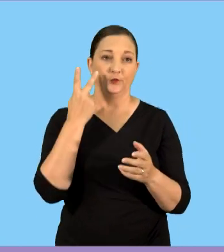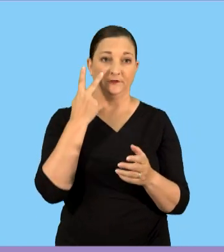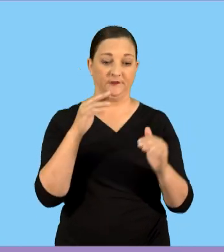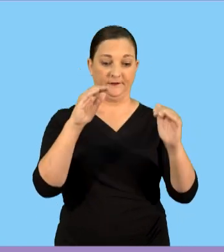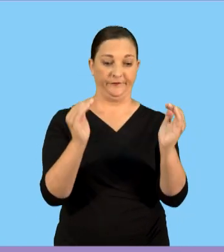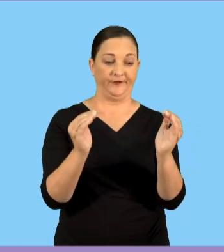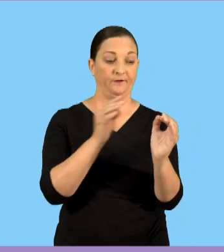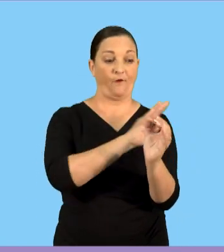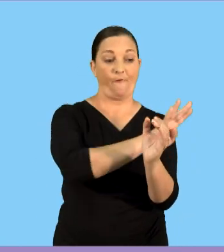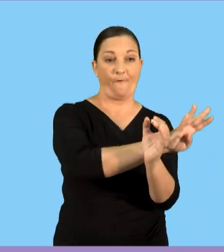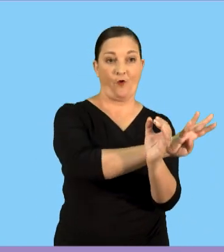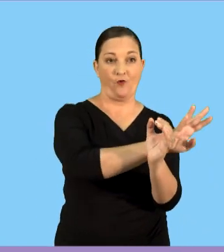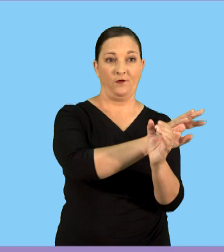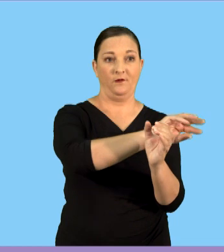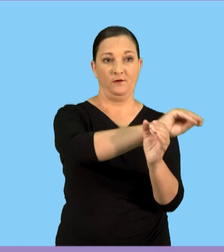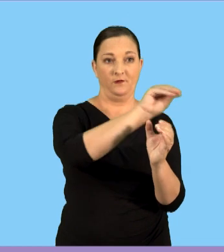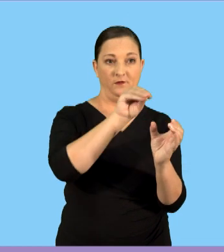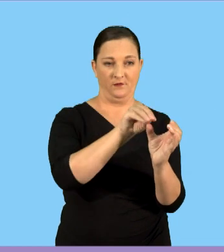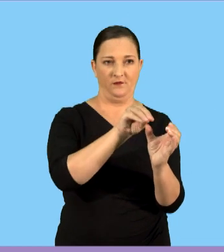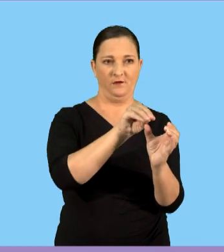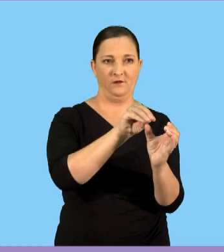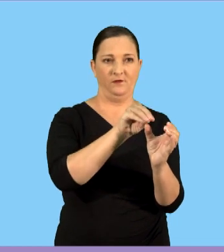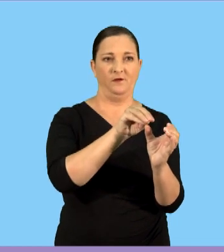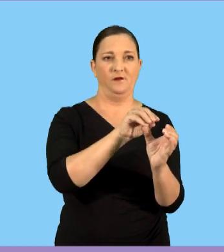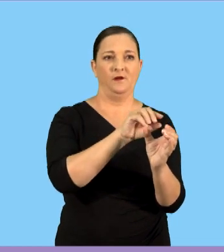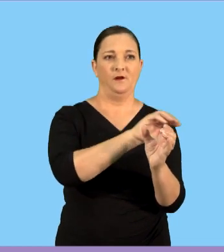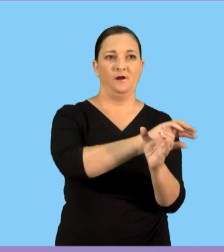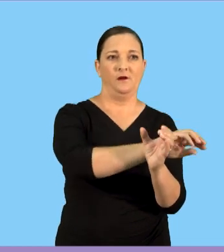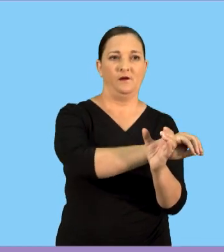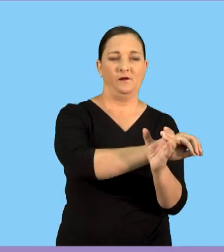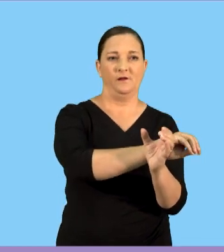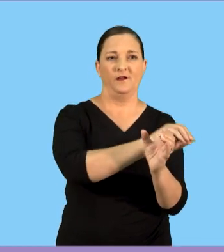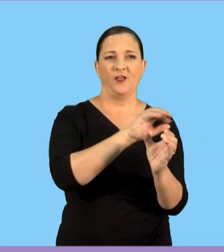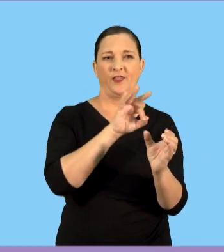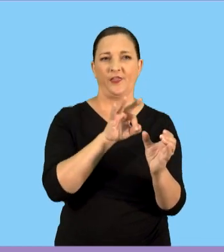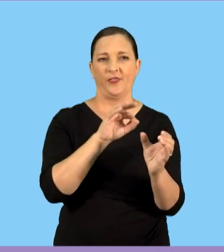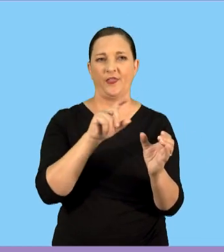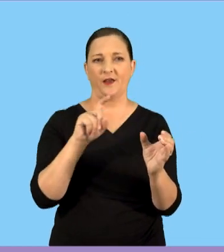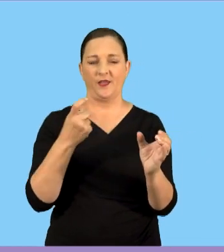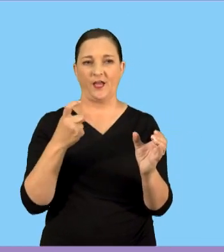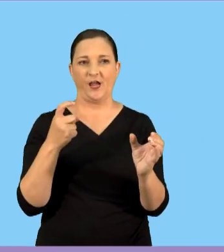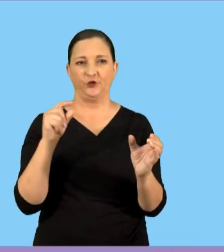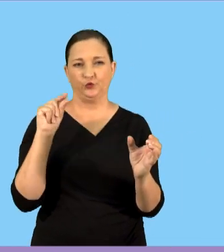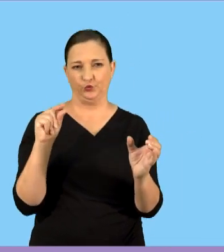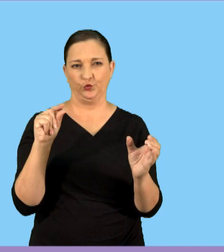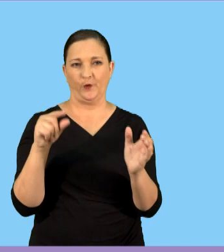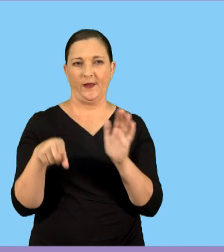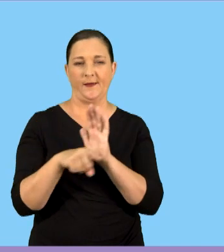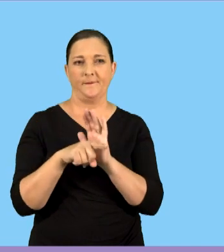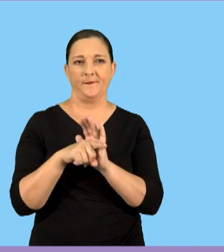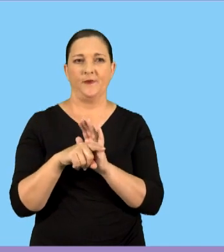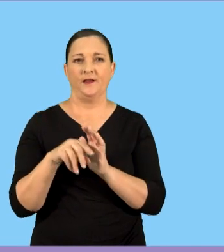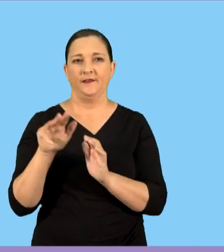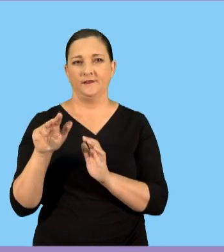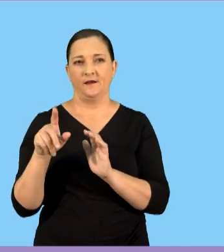4, and this 4 is going to be multiplied by 3x squared minus 9x minus 2. Again, this is a